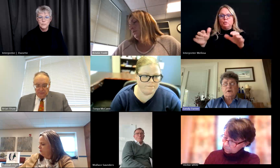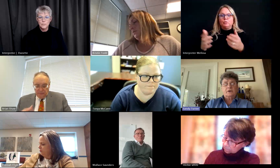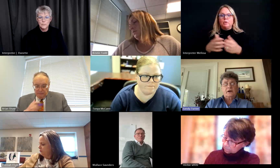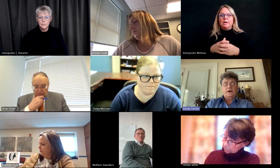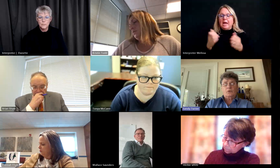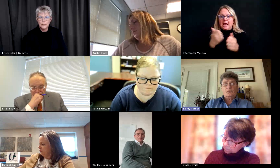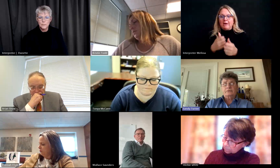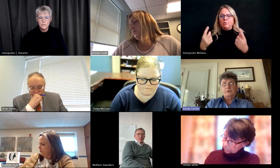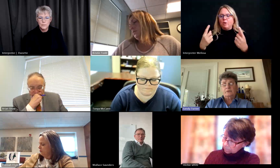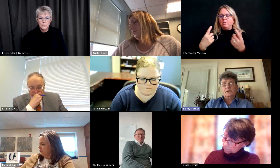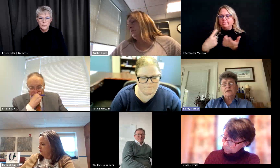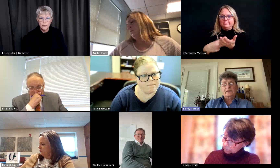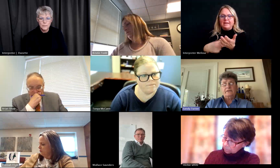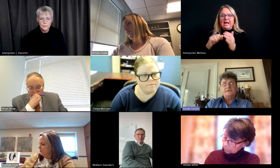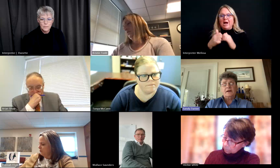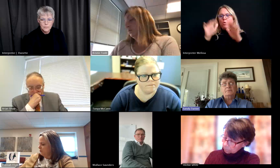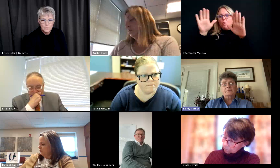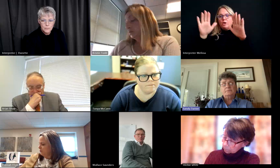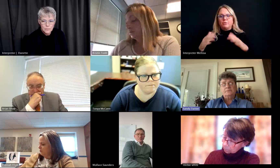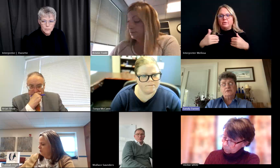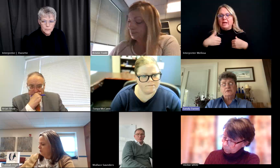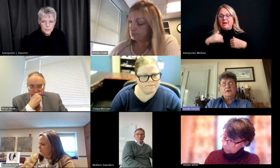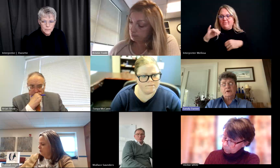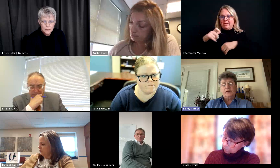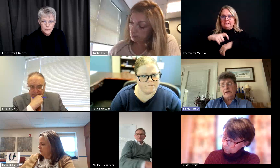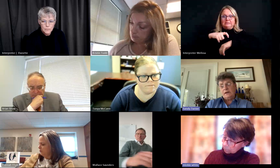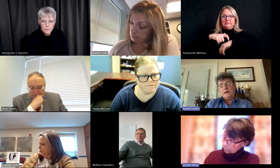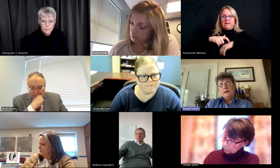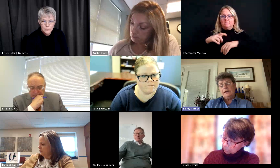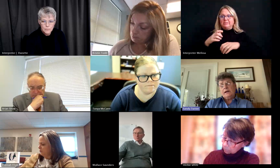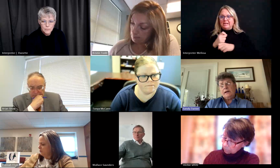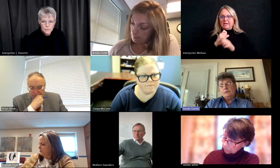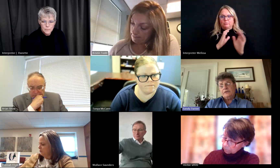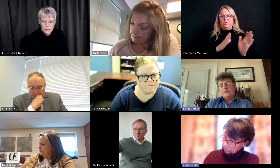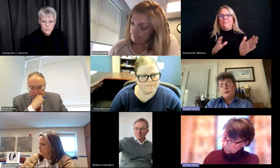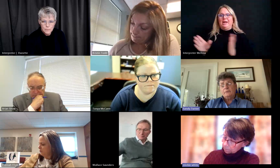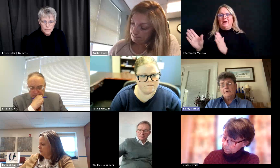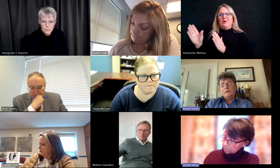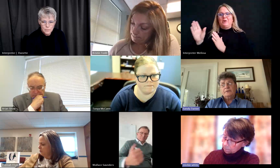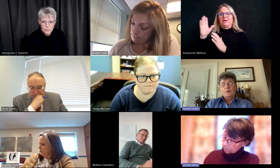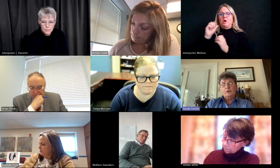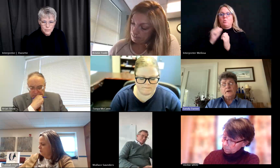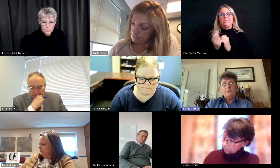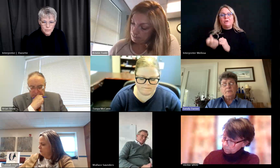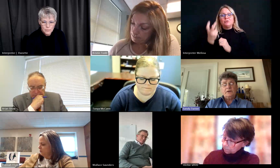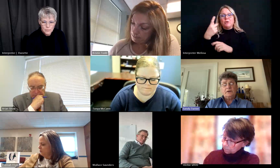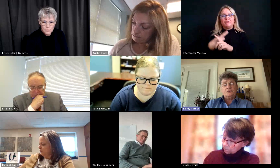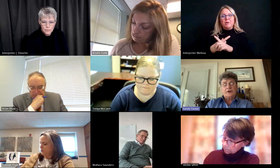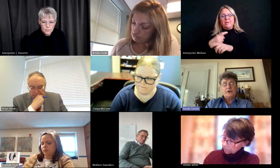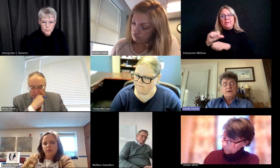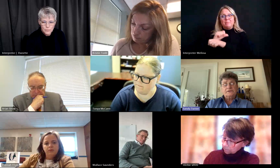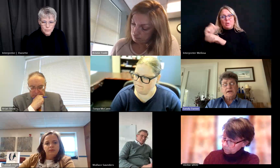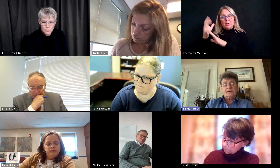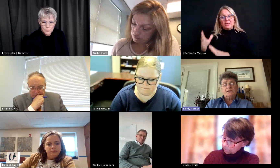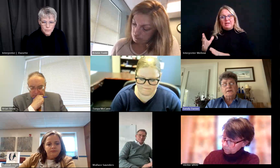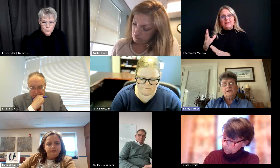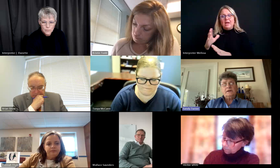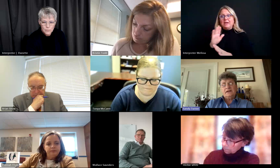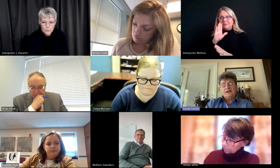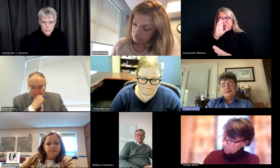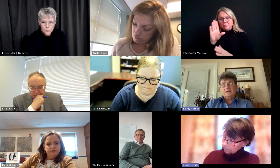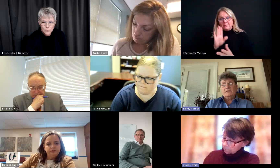Everybody was talking about how wonderful it would be to have the time to get ready. And with a 12-month employee and being a direct